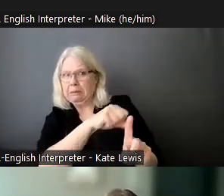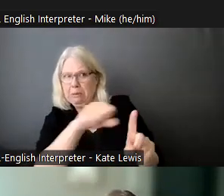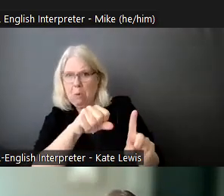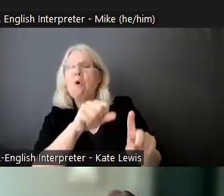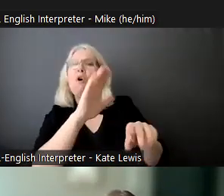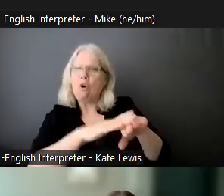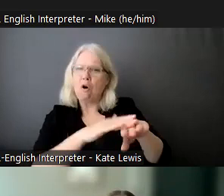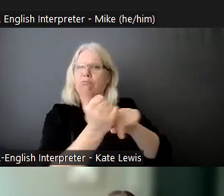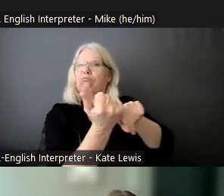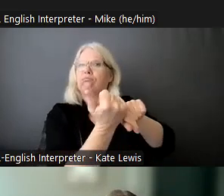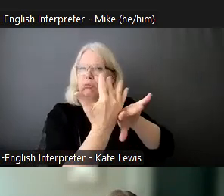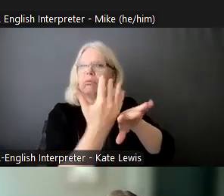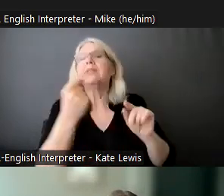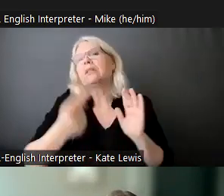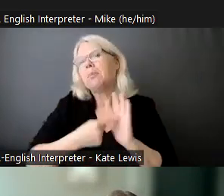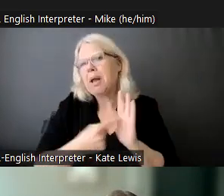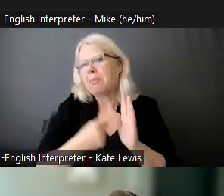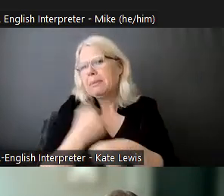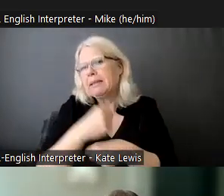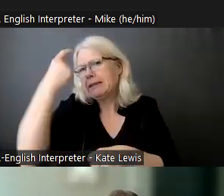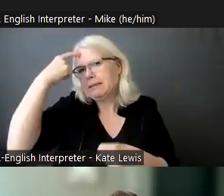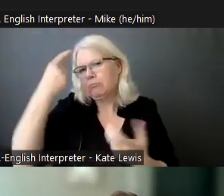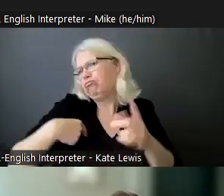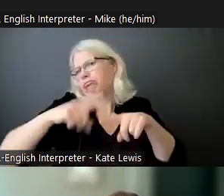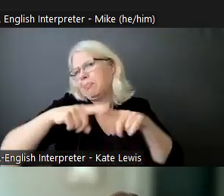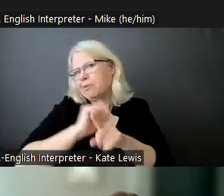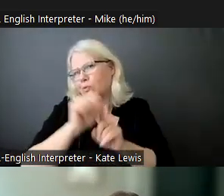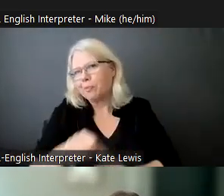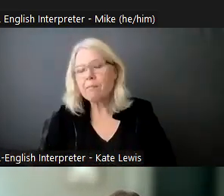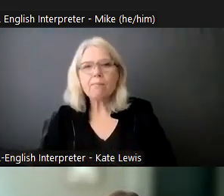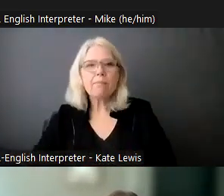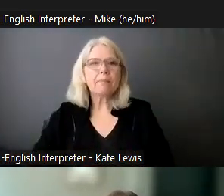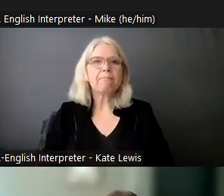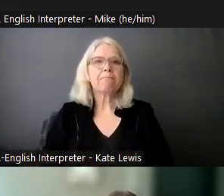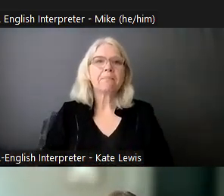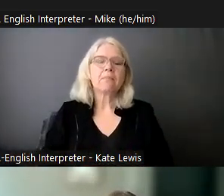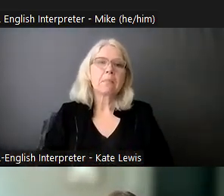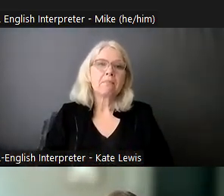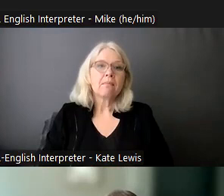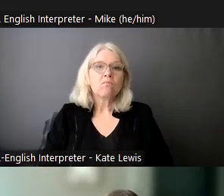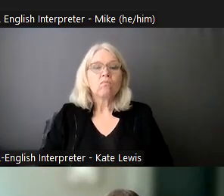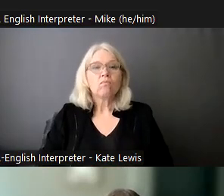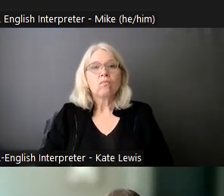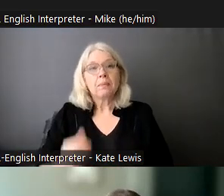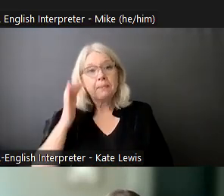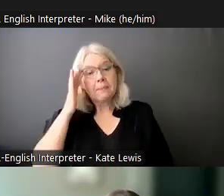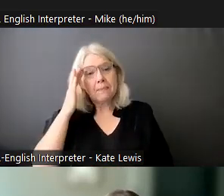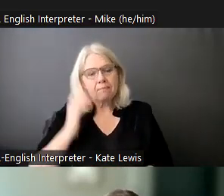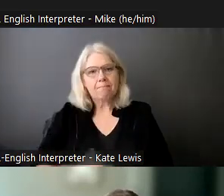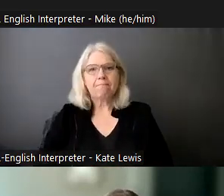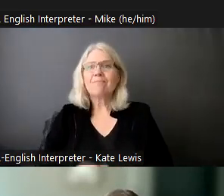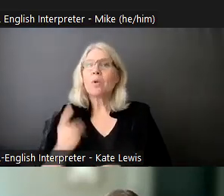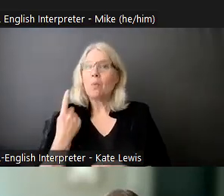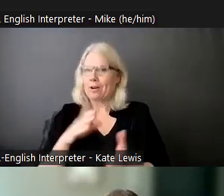conferencing. Go ahead. So very common question and misconception